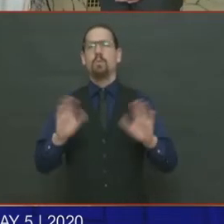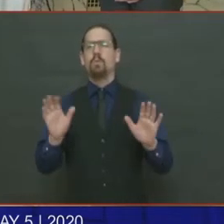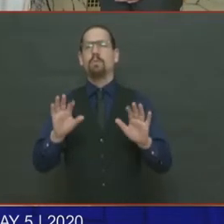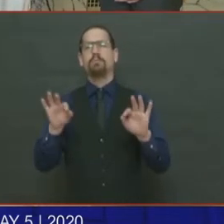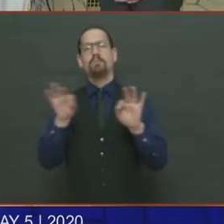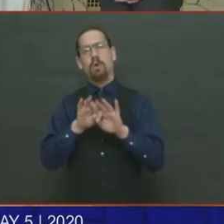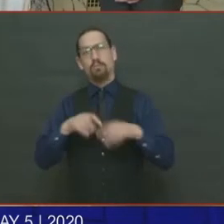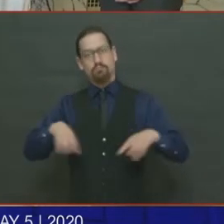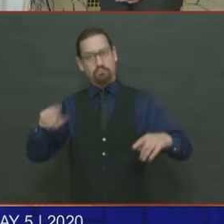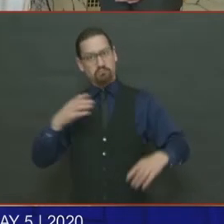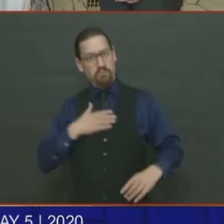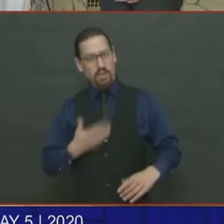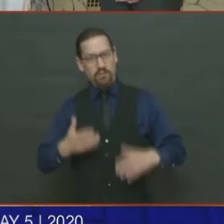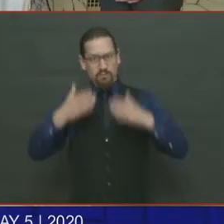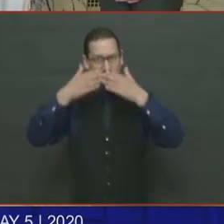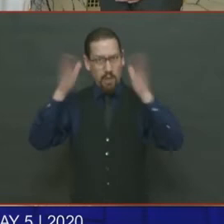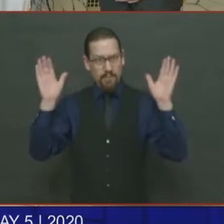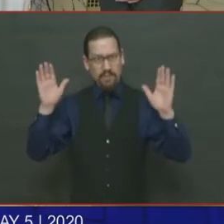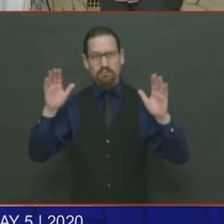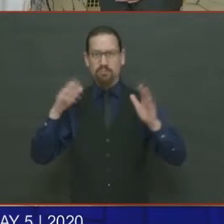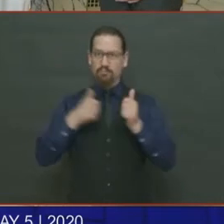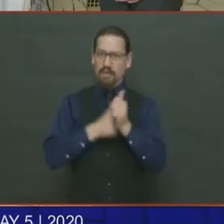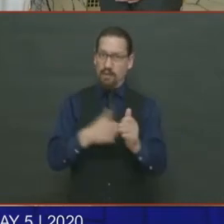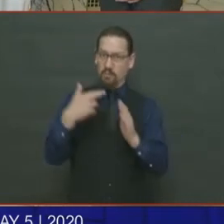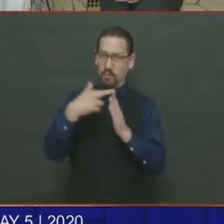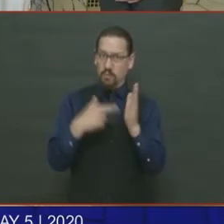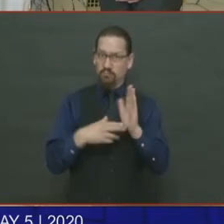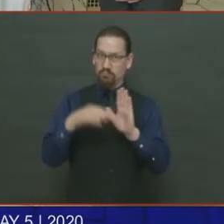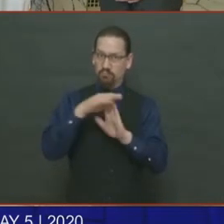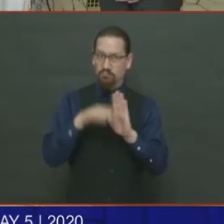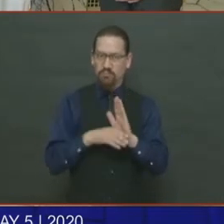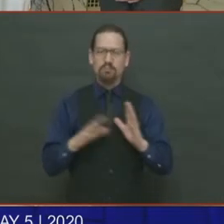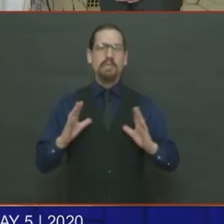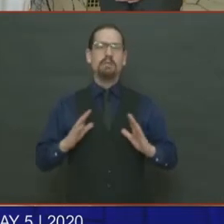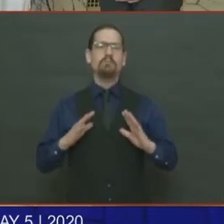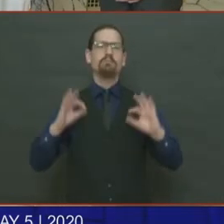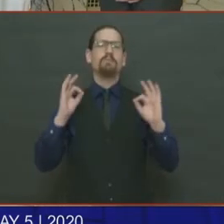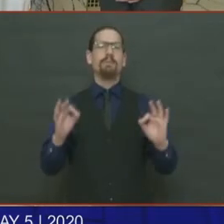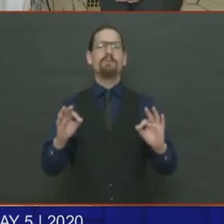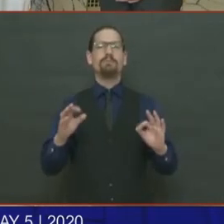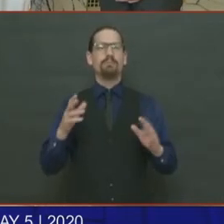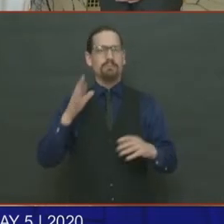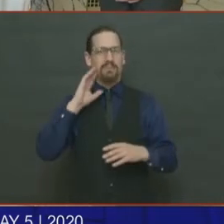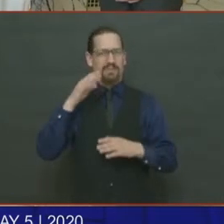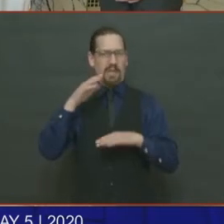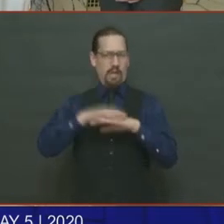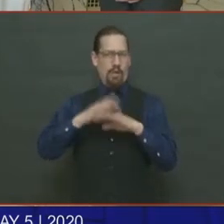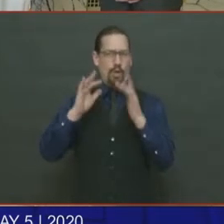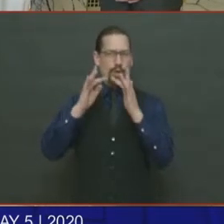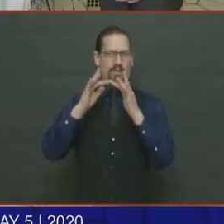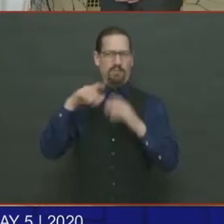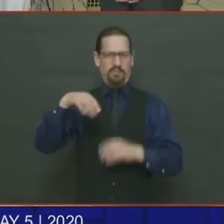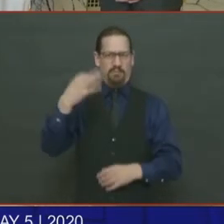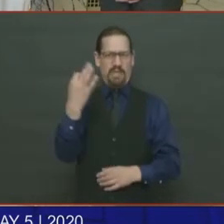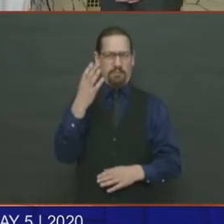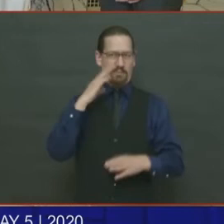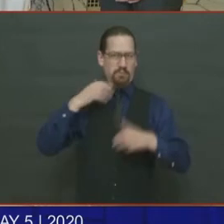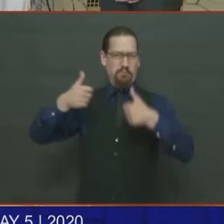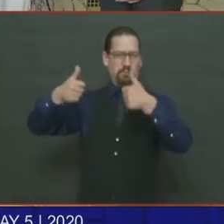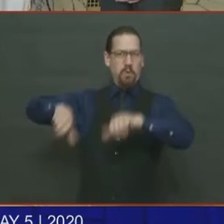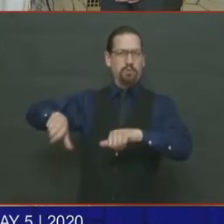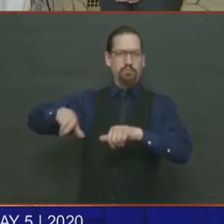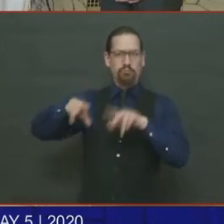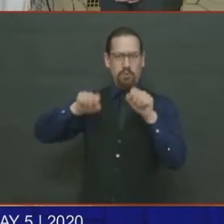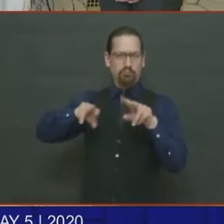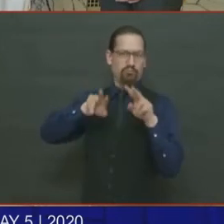Friday, but it will definitely apply to drive-thrus, and that's something where we're seeing a lot of problems. If you're in your car and you're leaning over